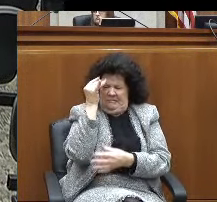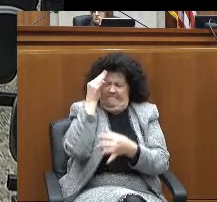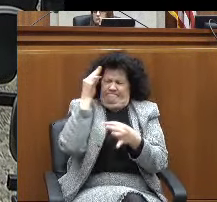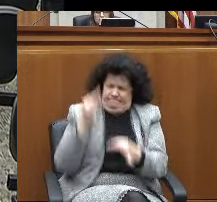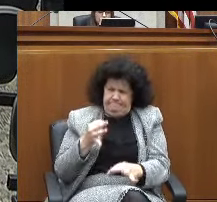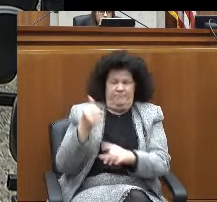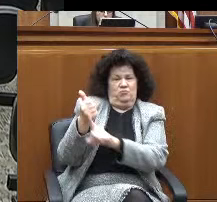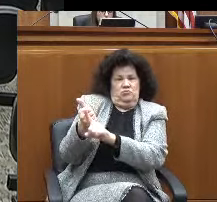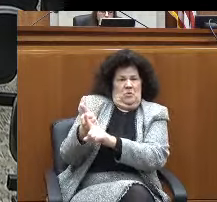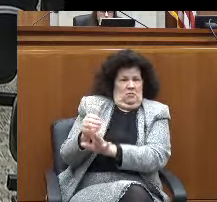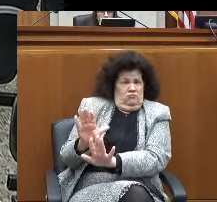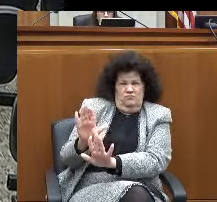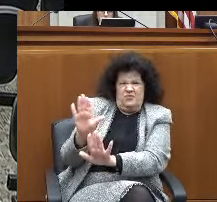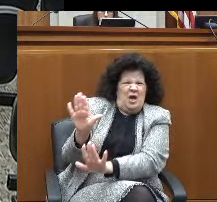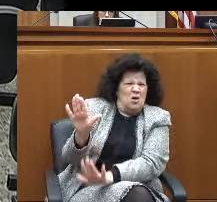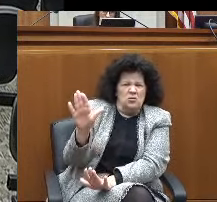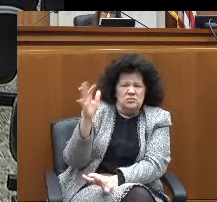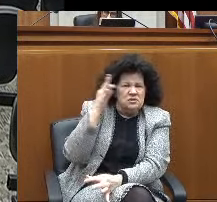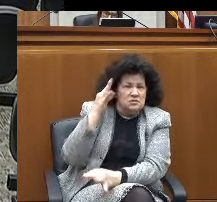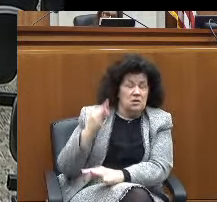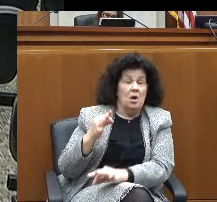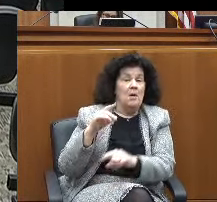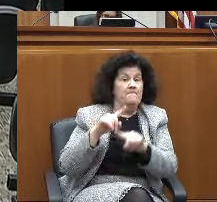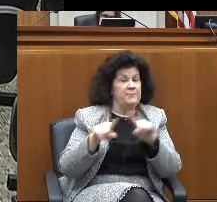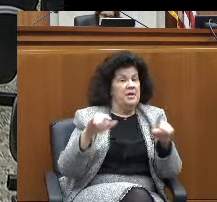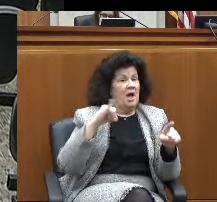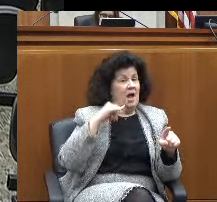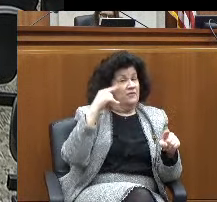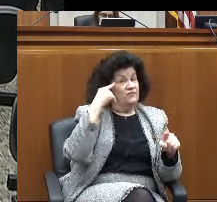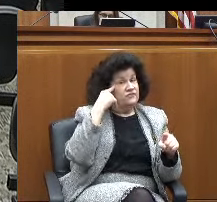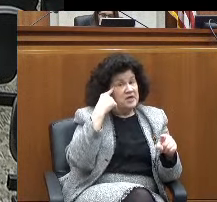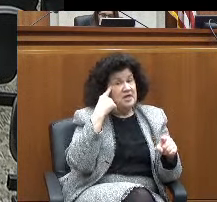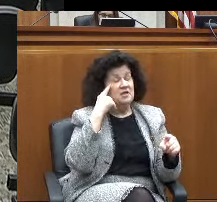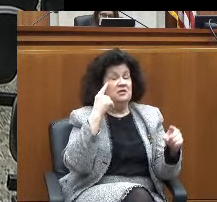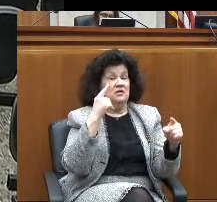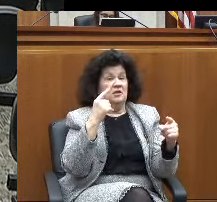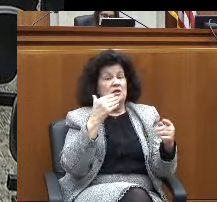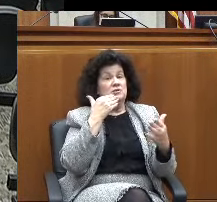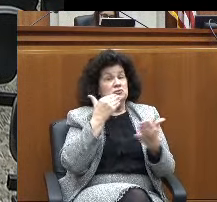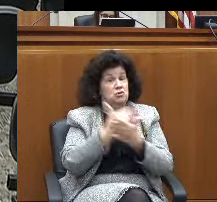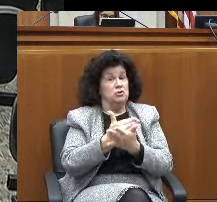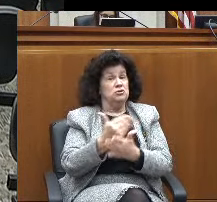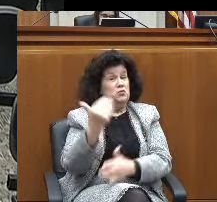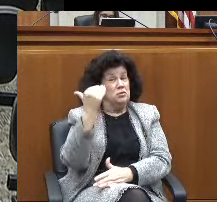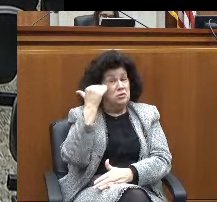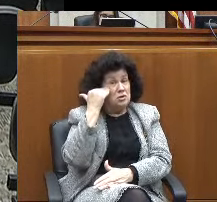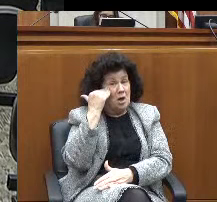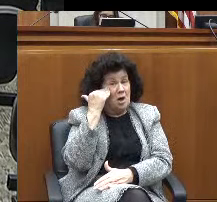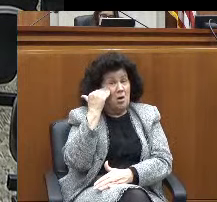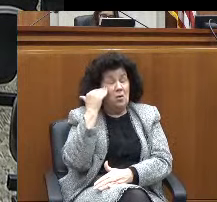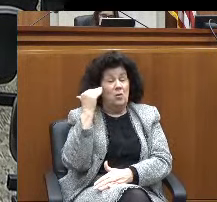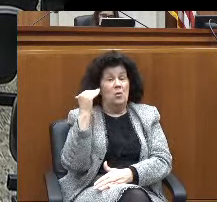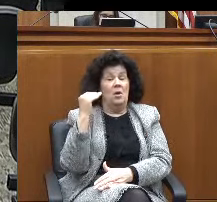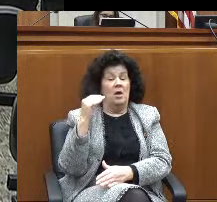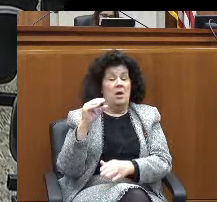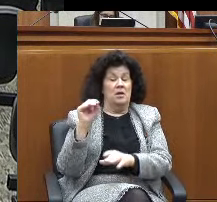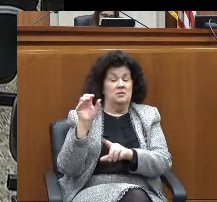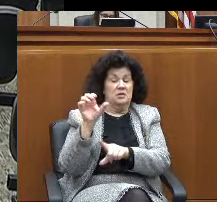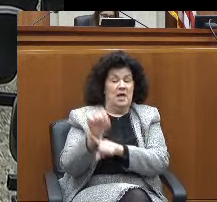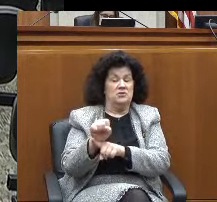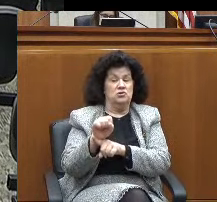whatever reason they've made that decision. But I do think that there's power in knowing and being able to capture trends and